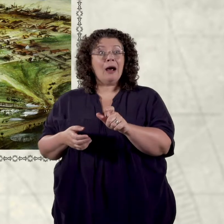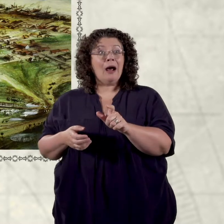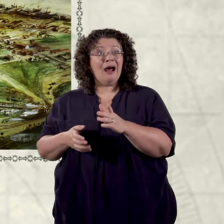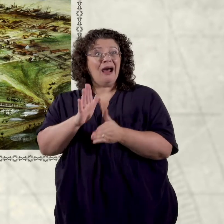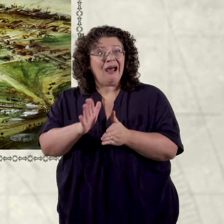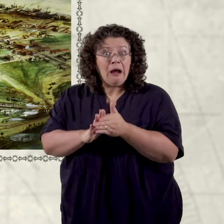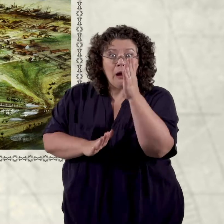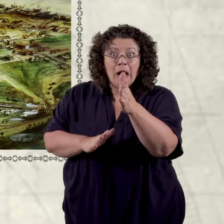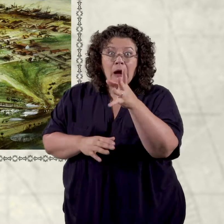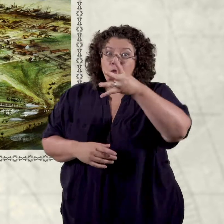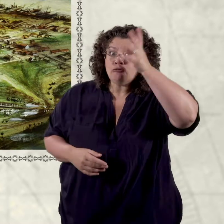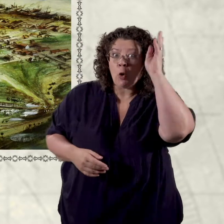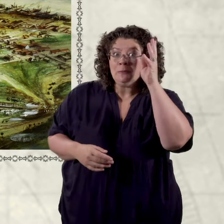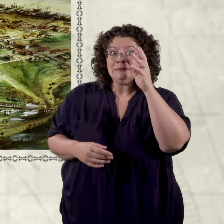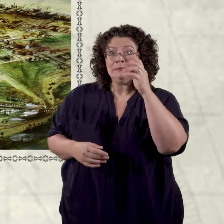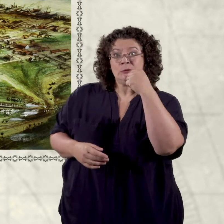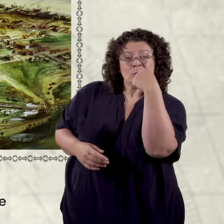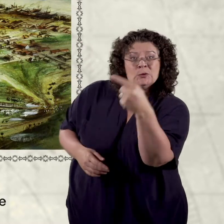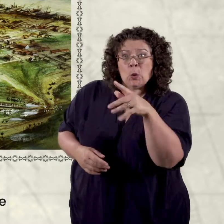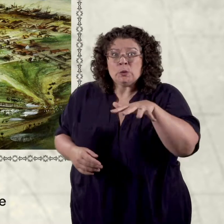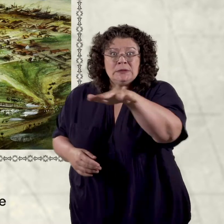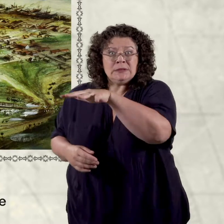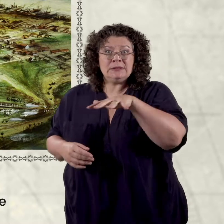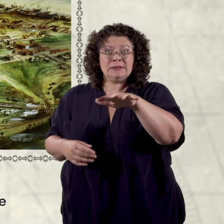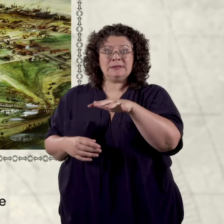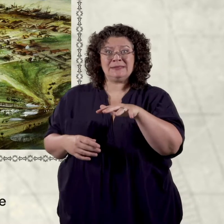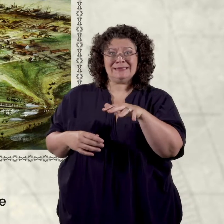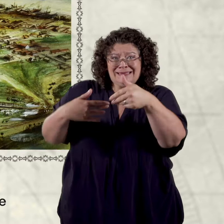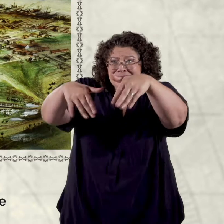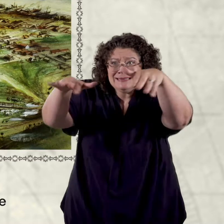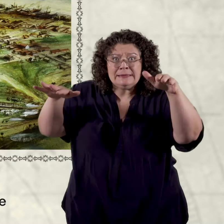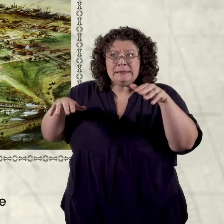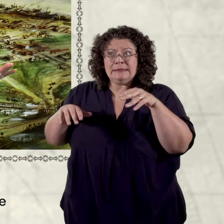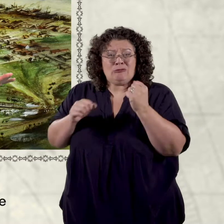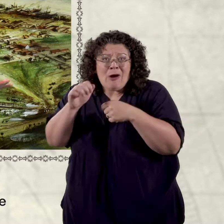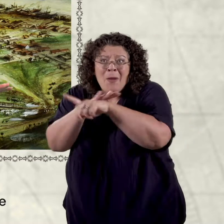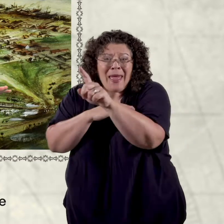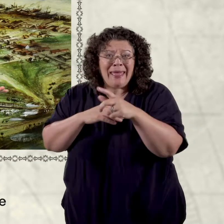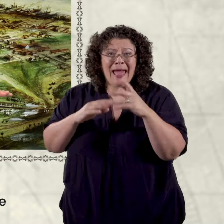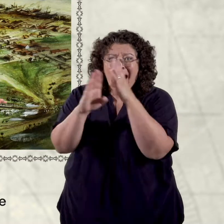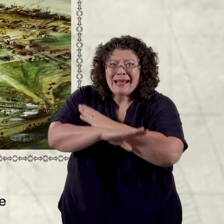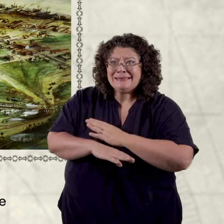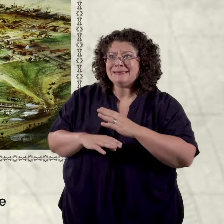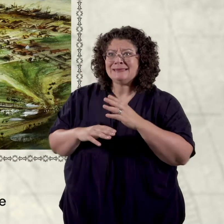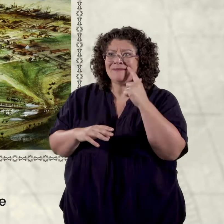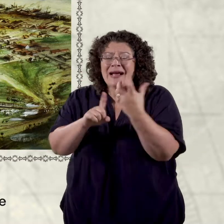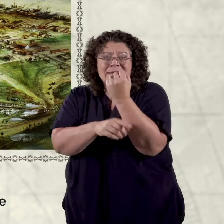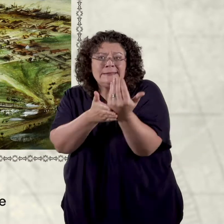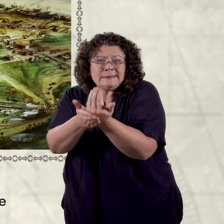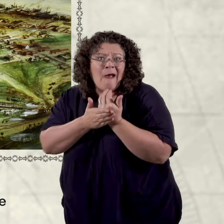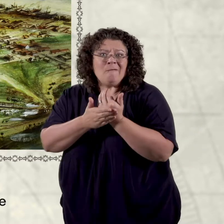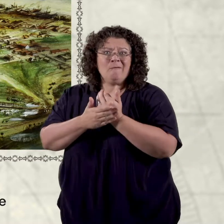came for the Romans who lived there and told them that they needed to run away, hide, find a safe